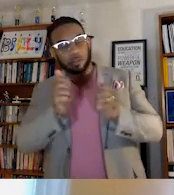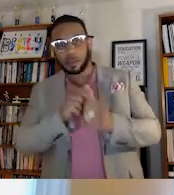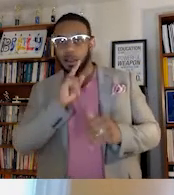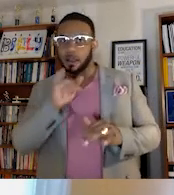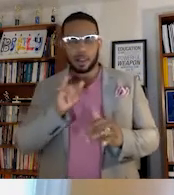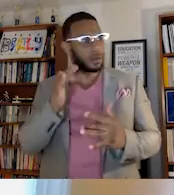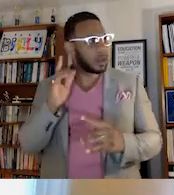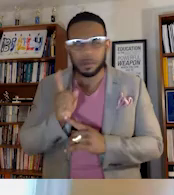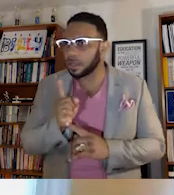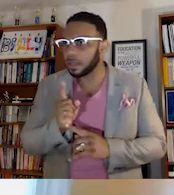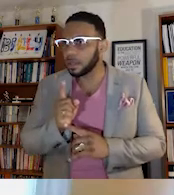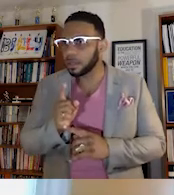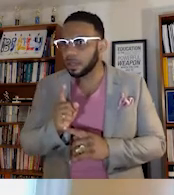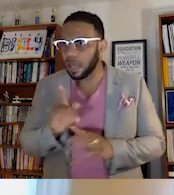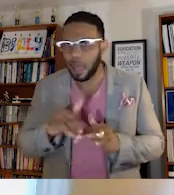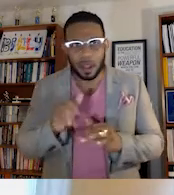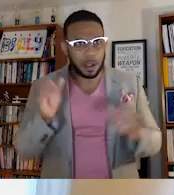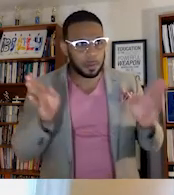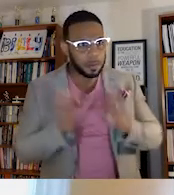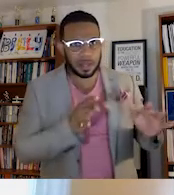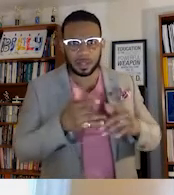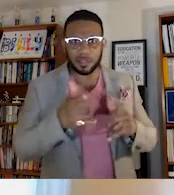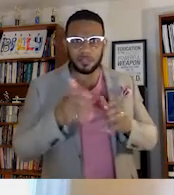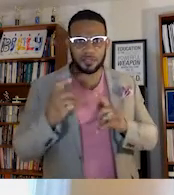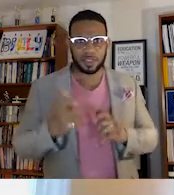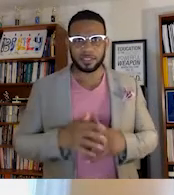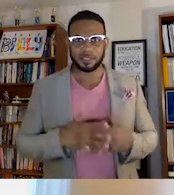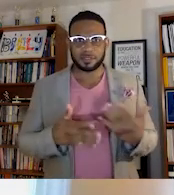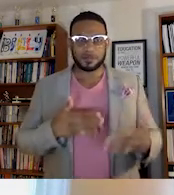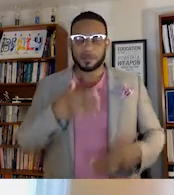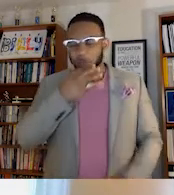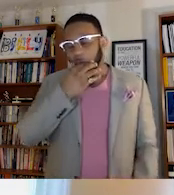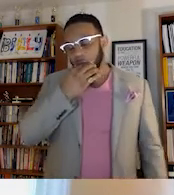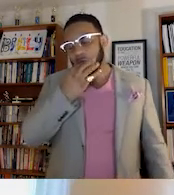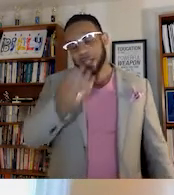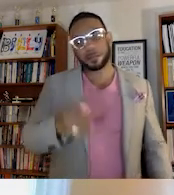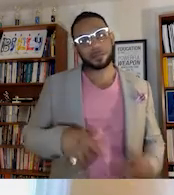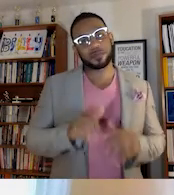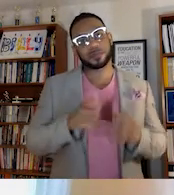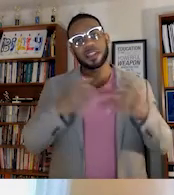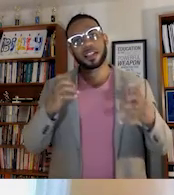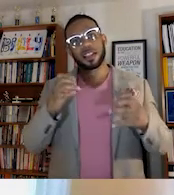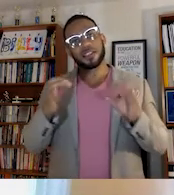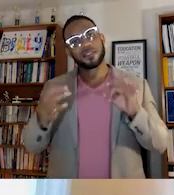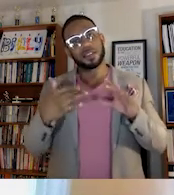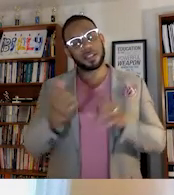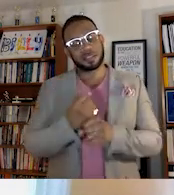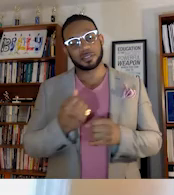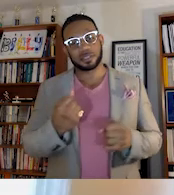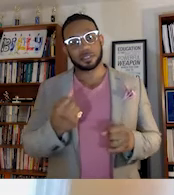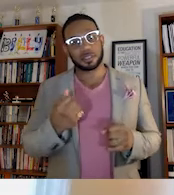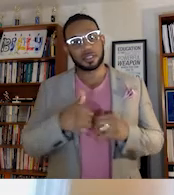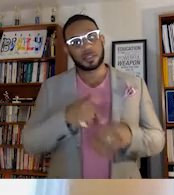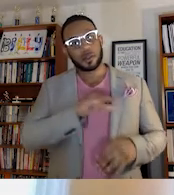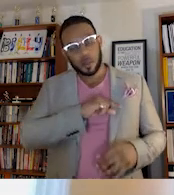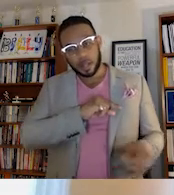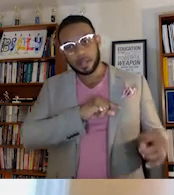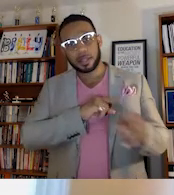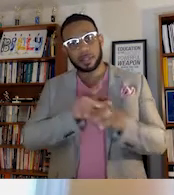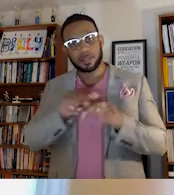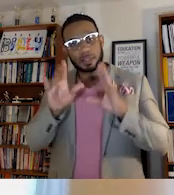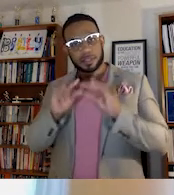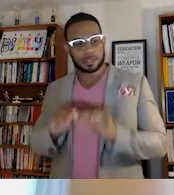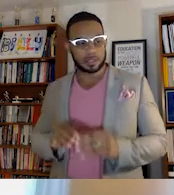are like, wait a minute, how did they put that together so fast? That's a lot of the feedback that I've been getting, and the quality of